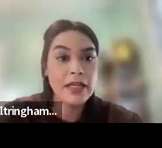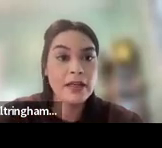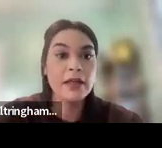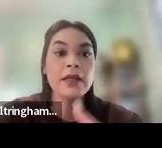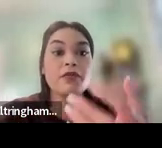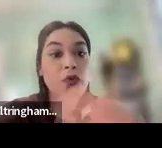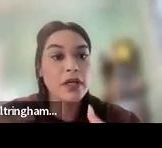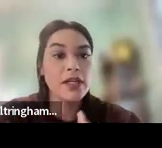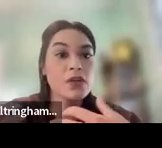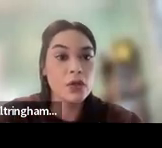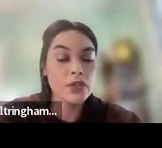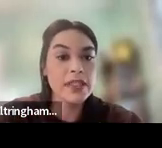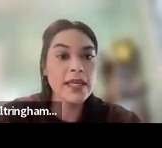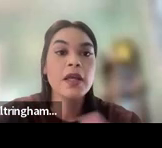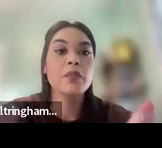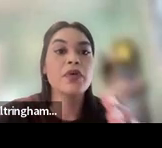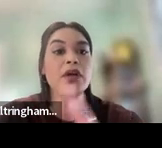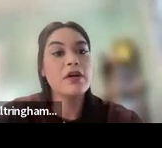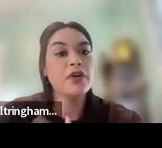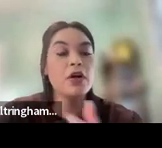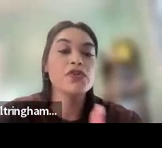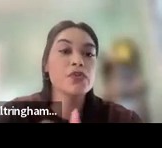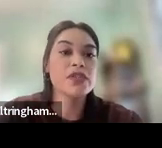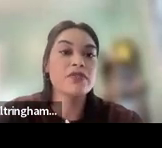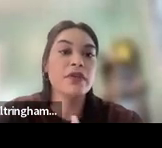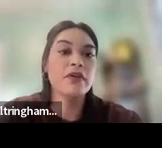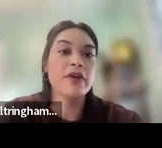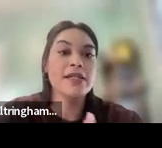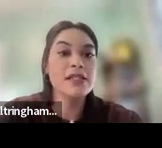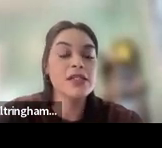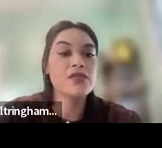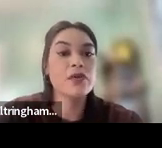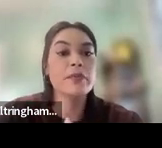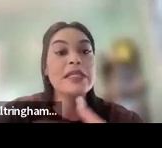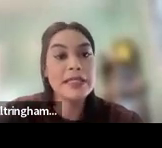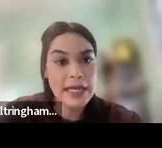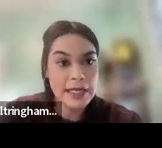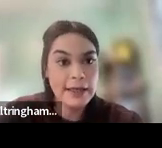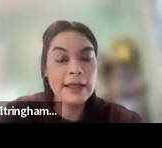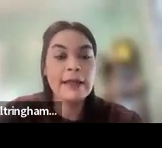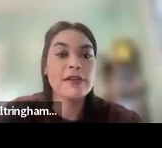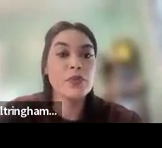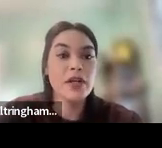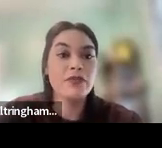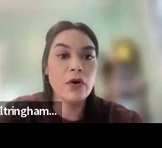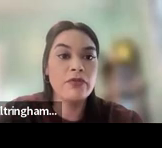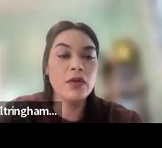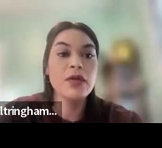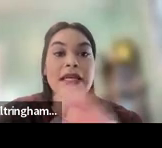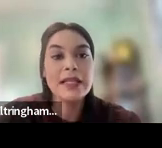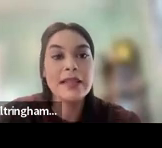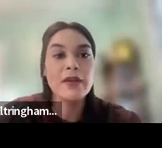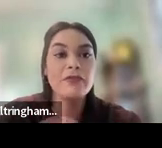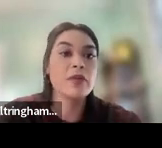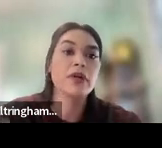of gathering for us culturally, but it offered all sorts of ideas for mitigating the spread of